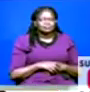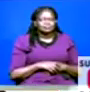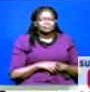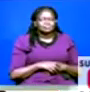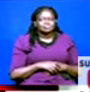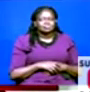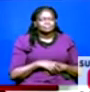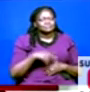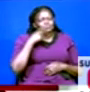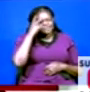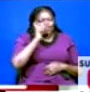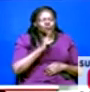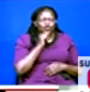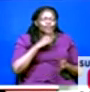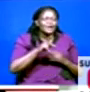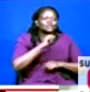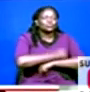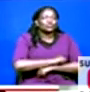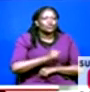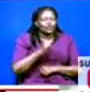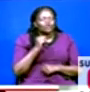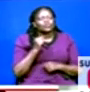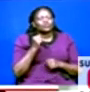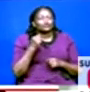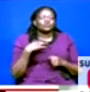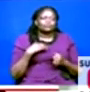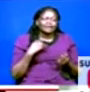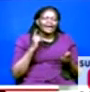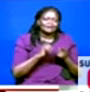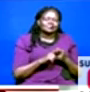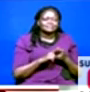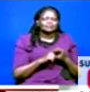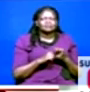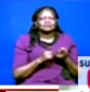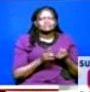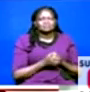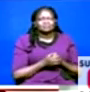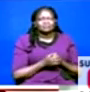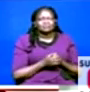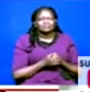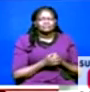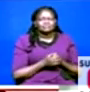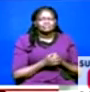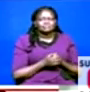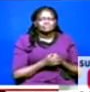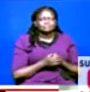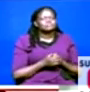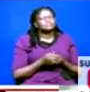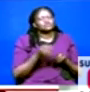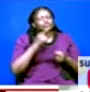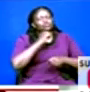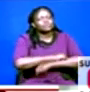warned not to buy school uniforms until a communique comes through. Well, we are now joined by Charles Owoko Ochome,